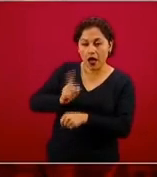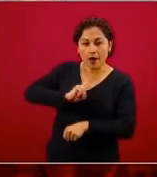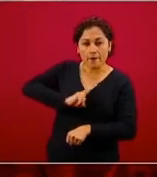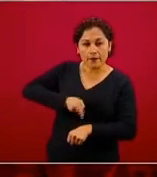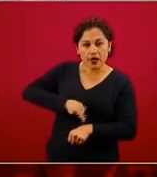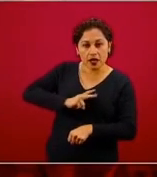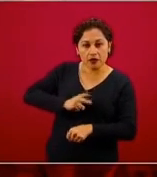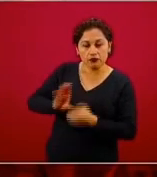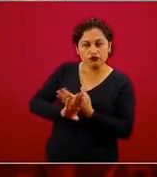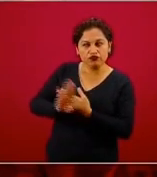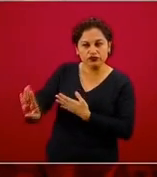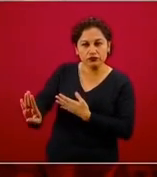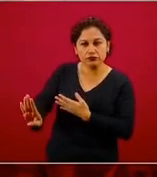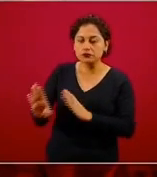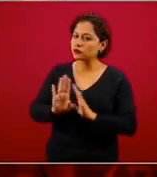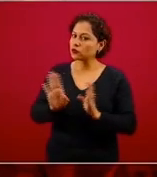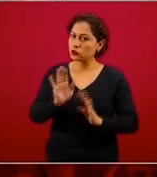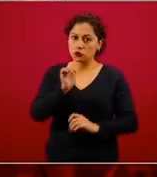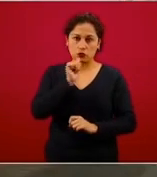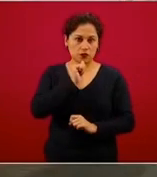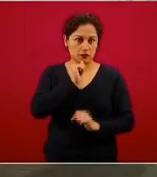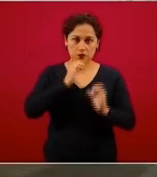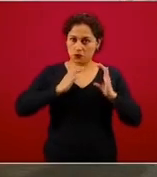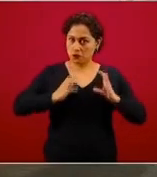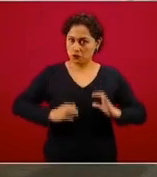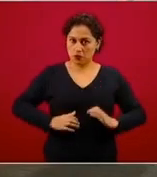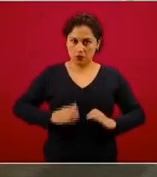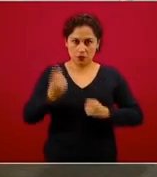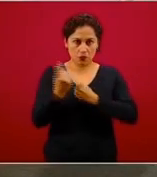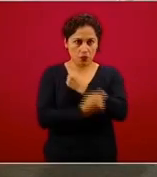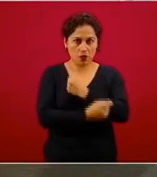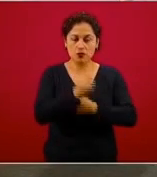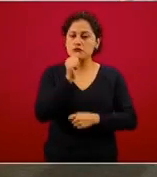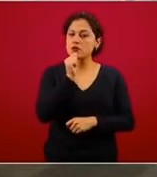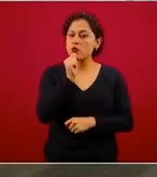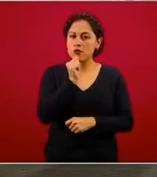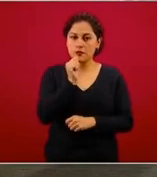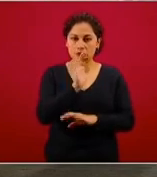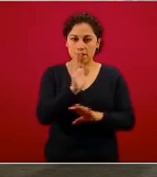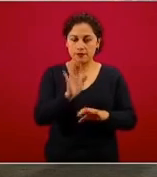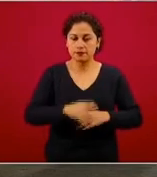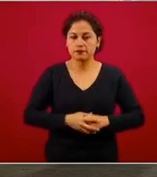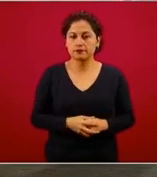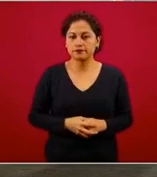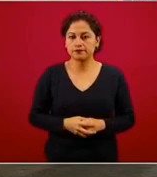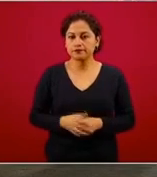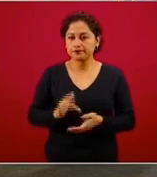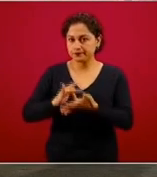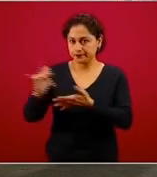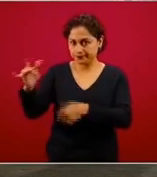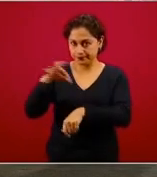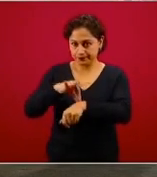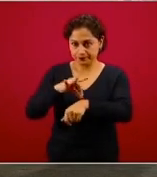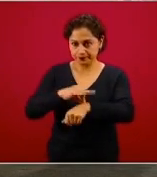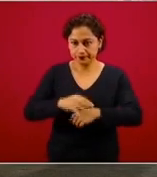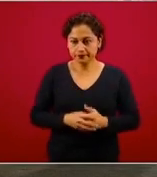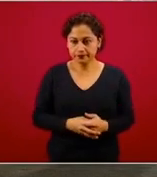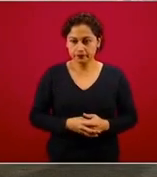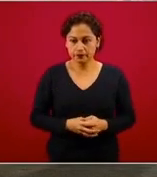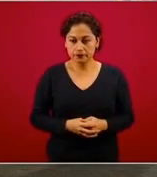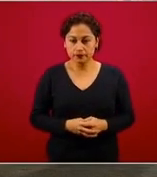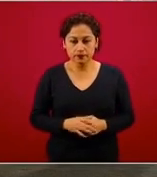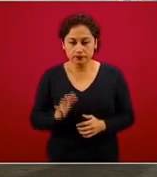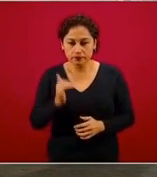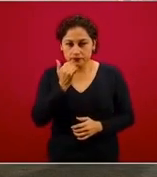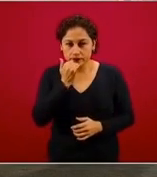no created se conoce because frente al they virus. require time to get this all together. Gracias, doctor. Thank you, doctor. ¿Qué?